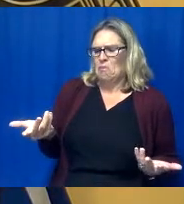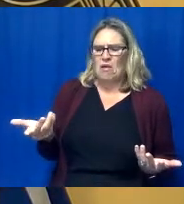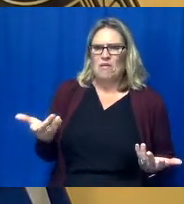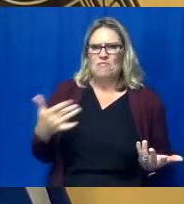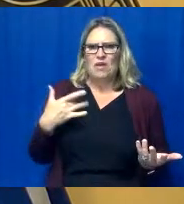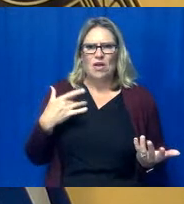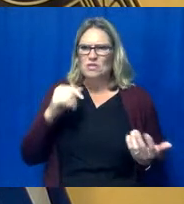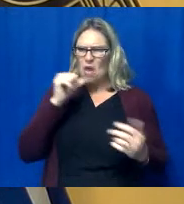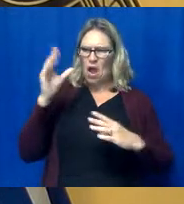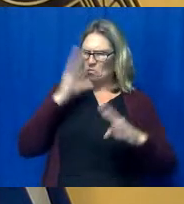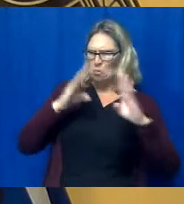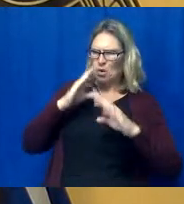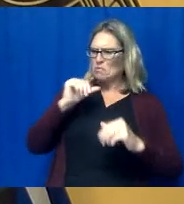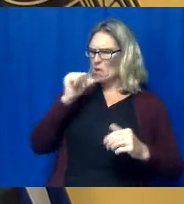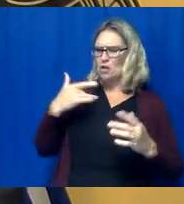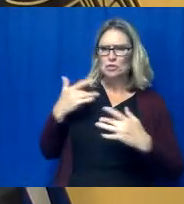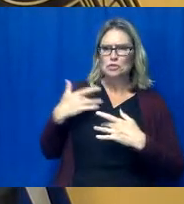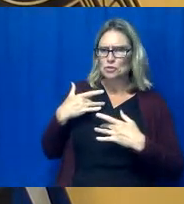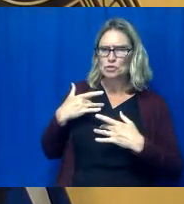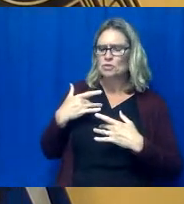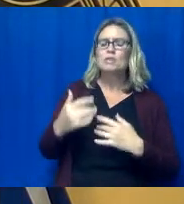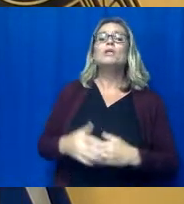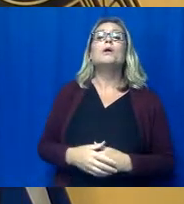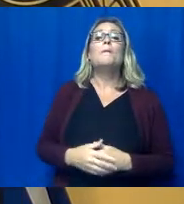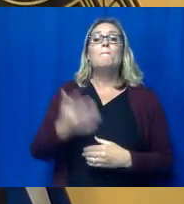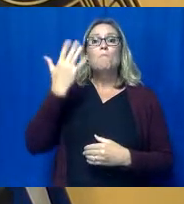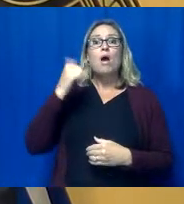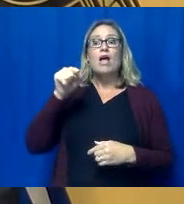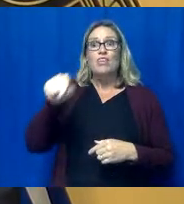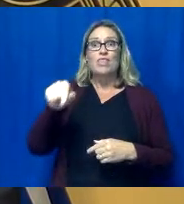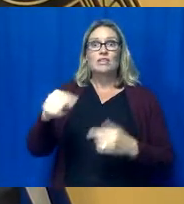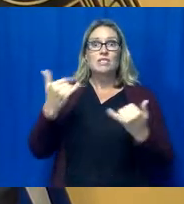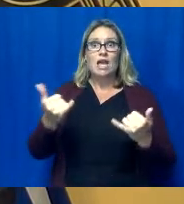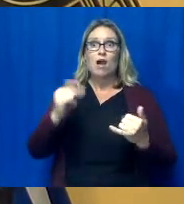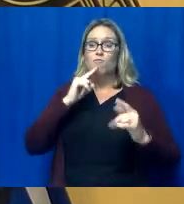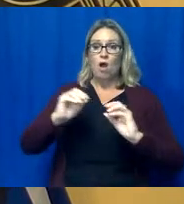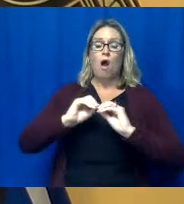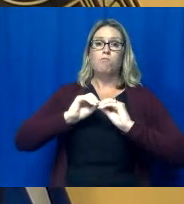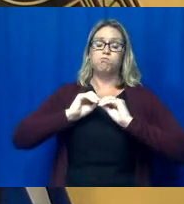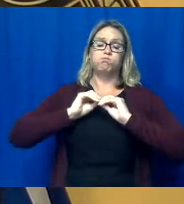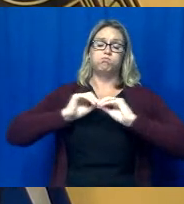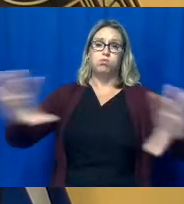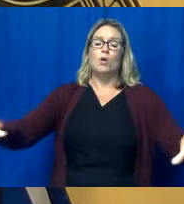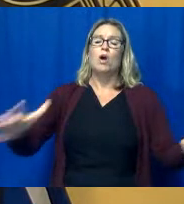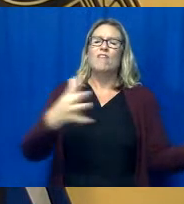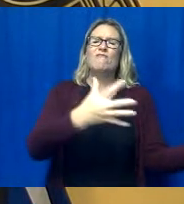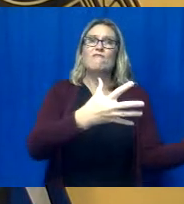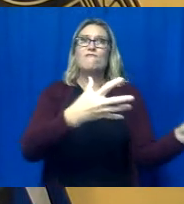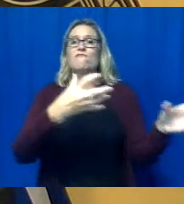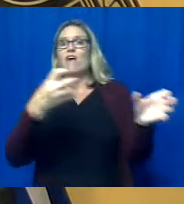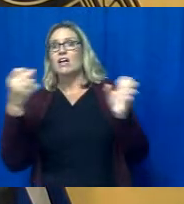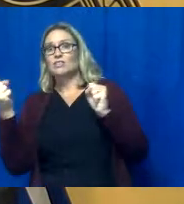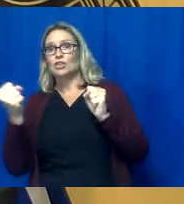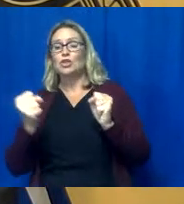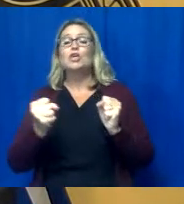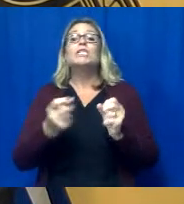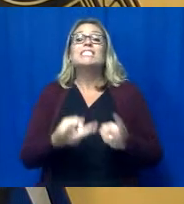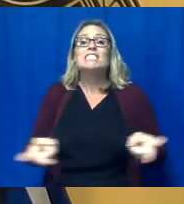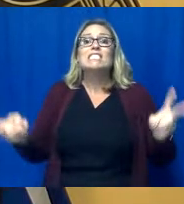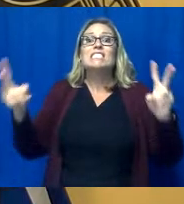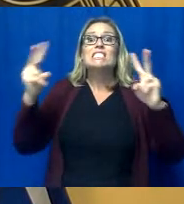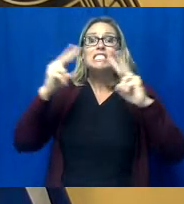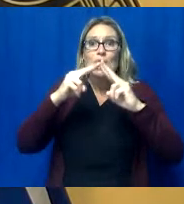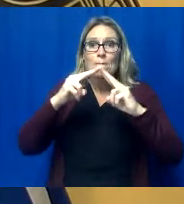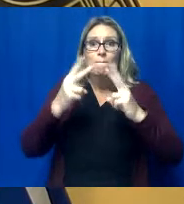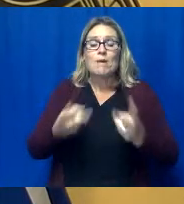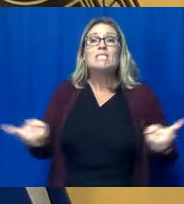in a exponential fashion, twice as infectious is very